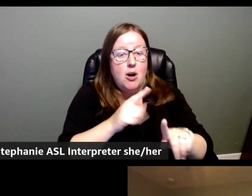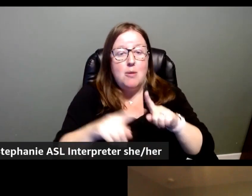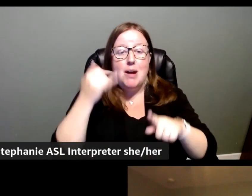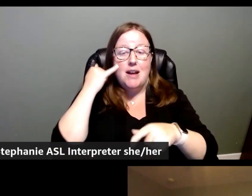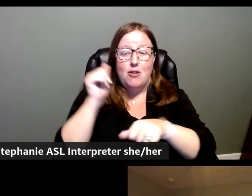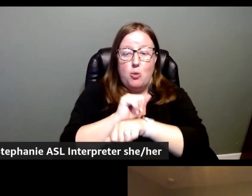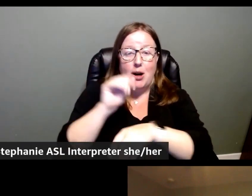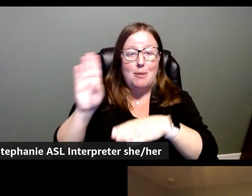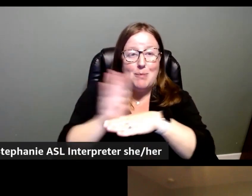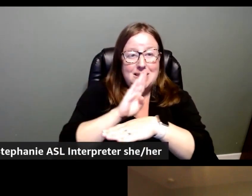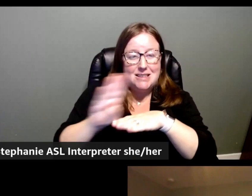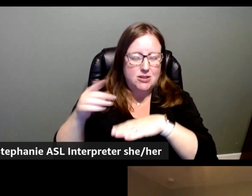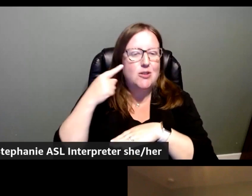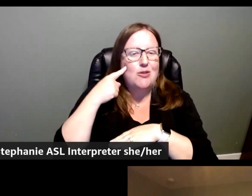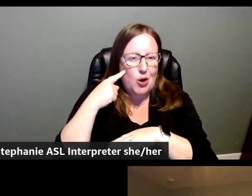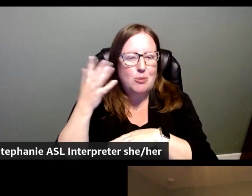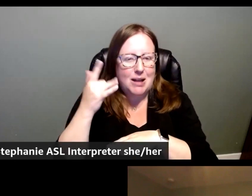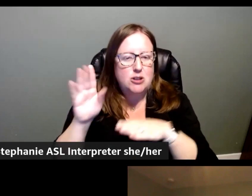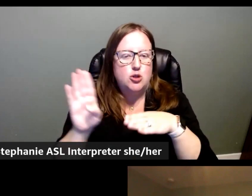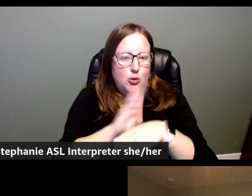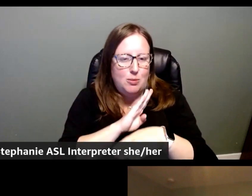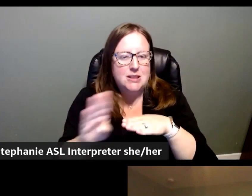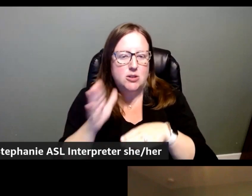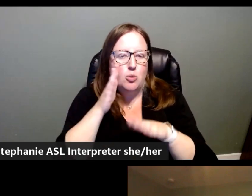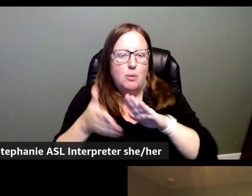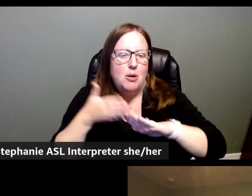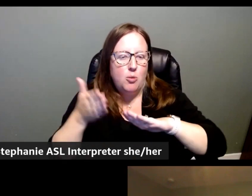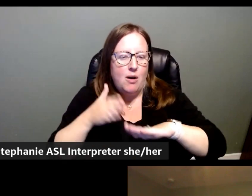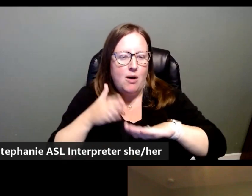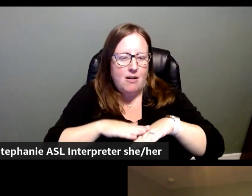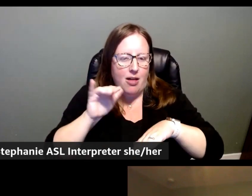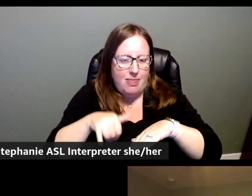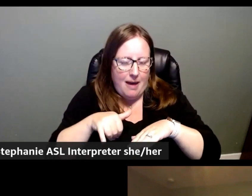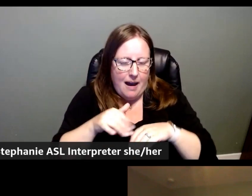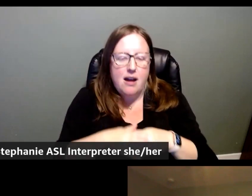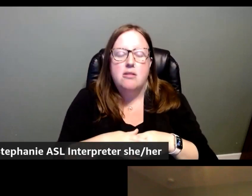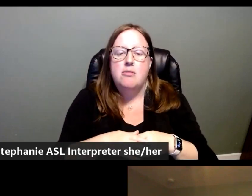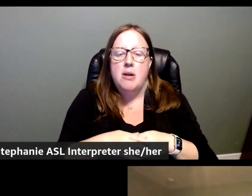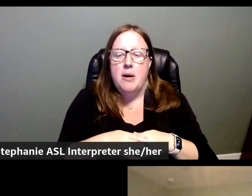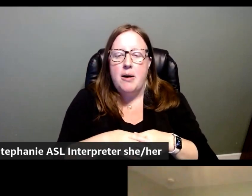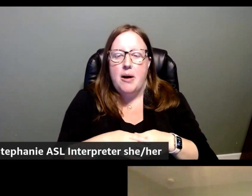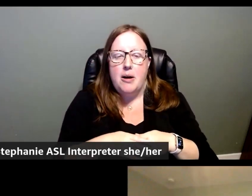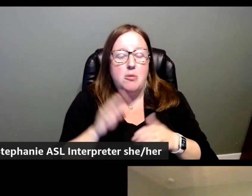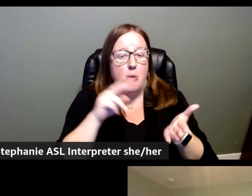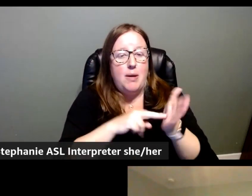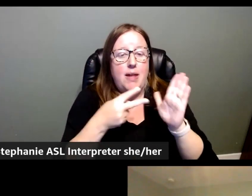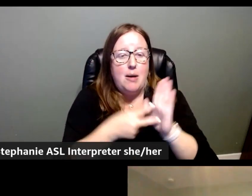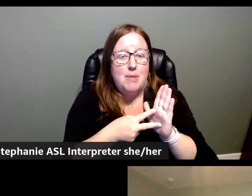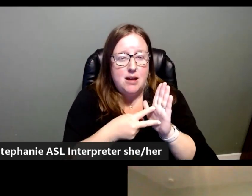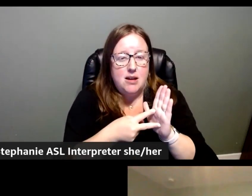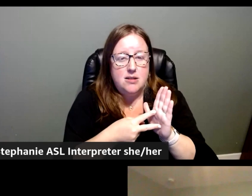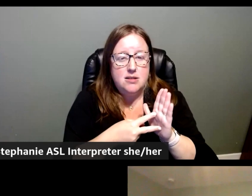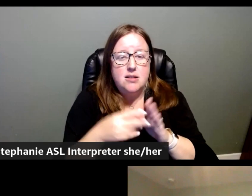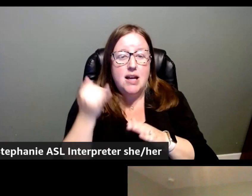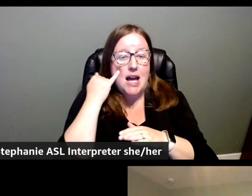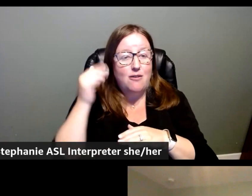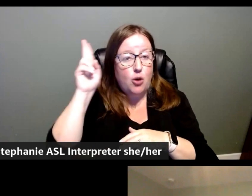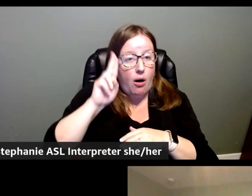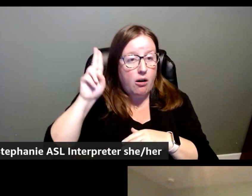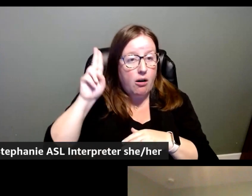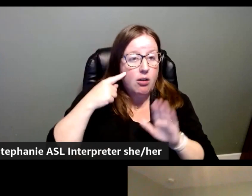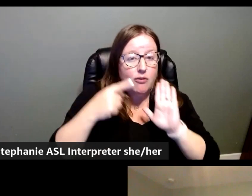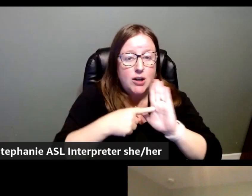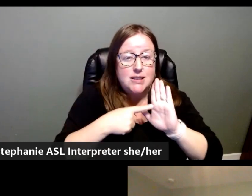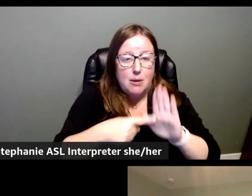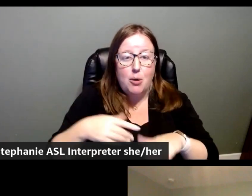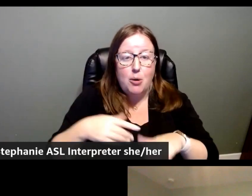enterprise, you've heard of it because your business is probably running on it. Just to frame what it means, if your uncle has a mom and